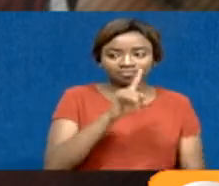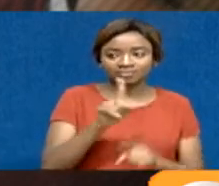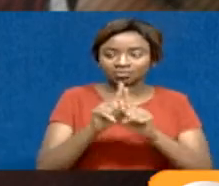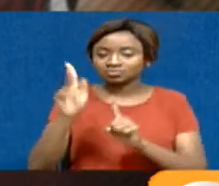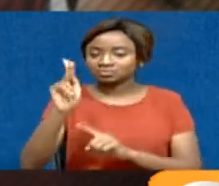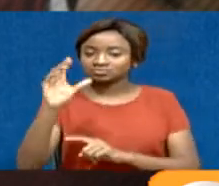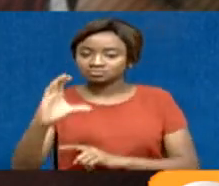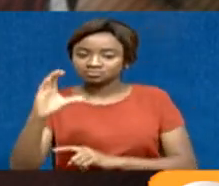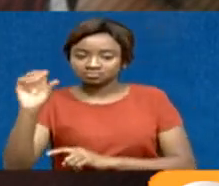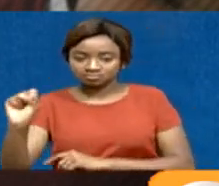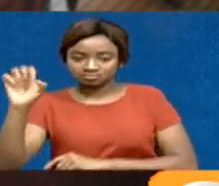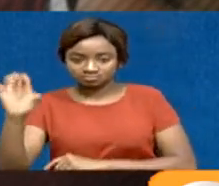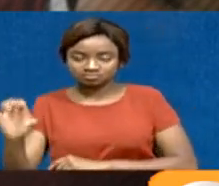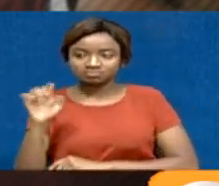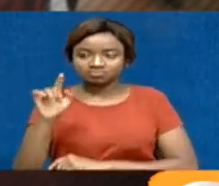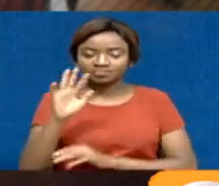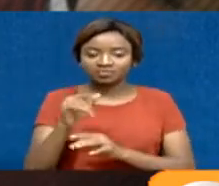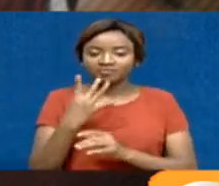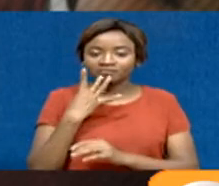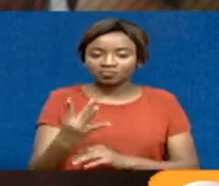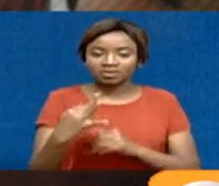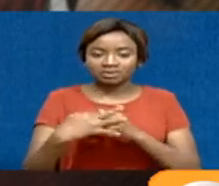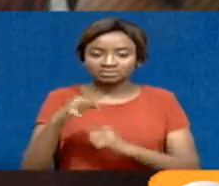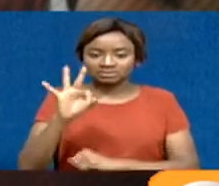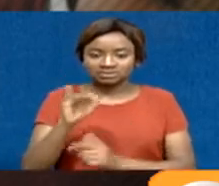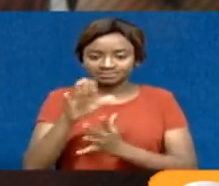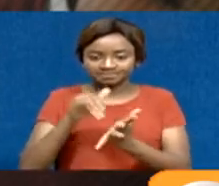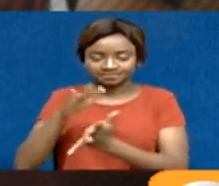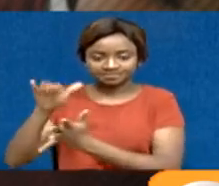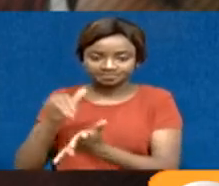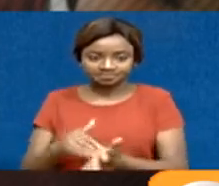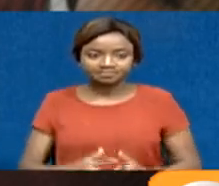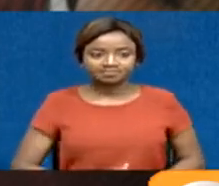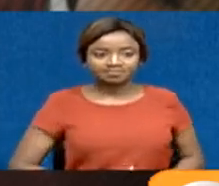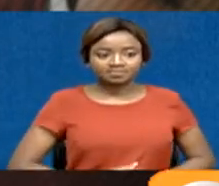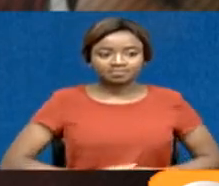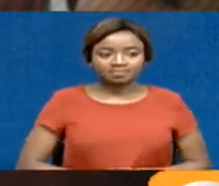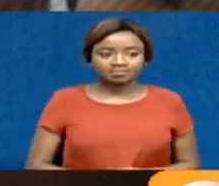centers will be served from 483 distribution centers.